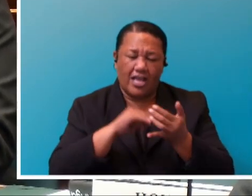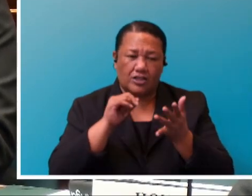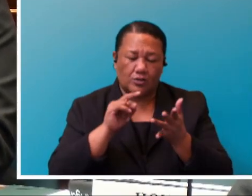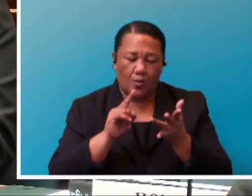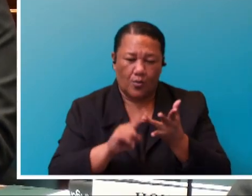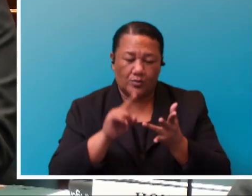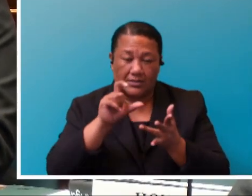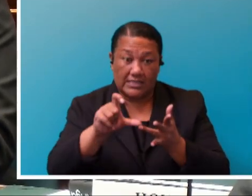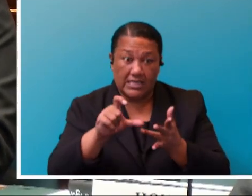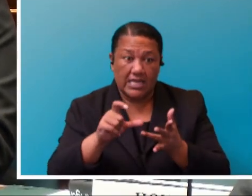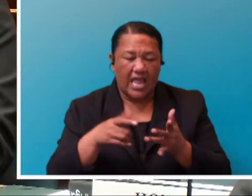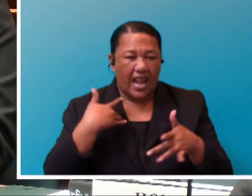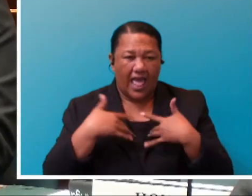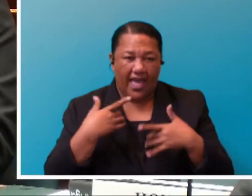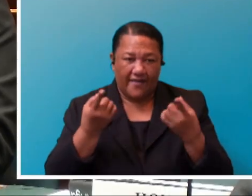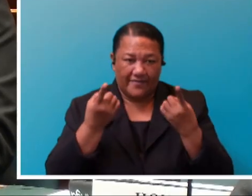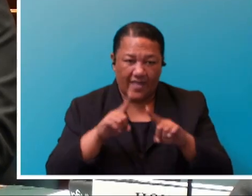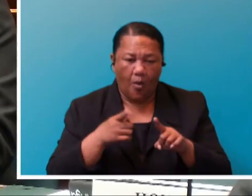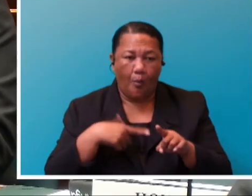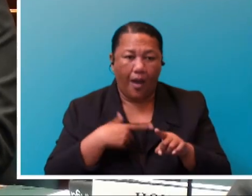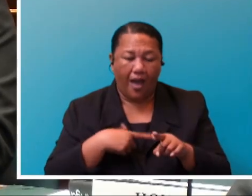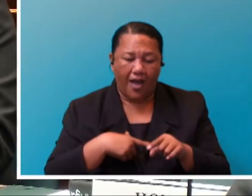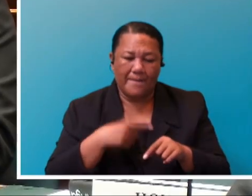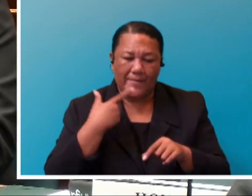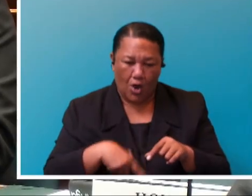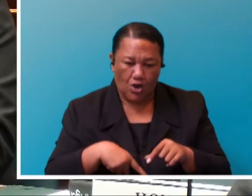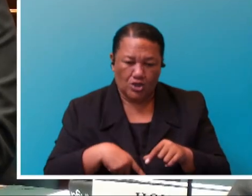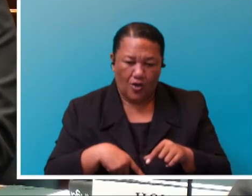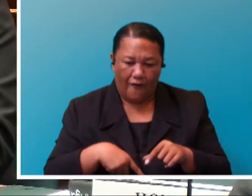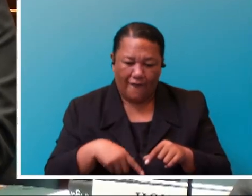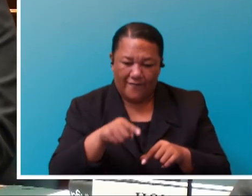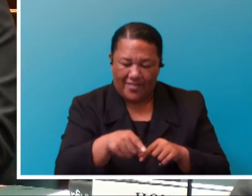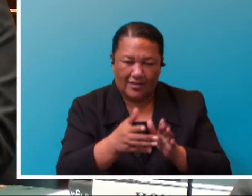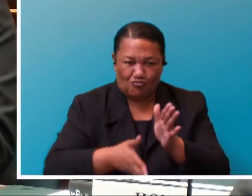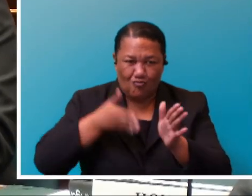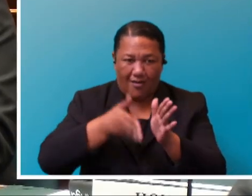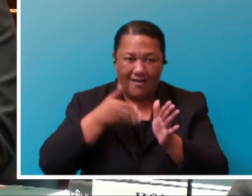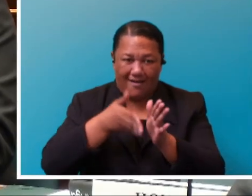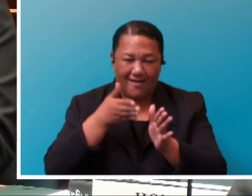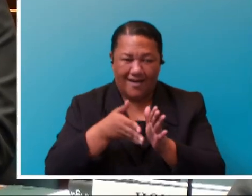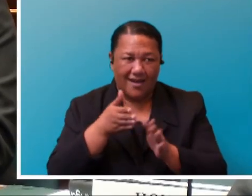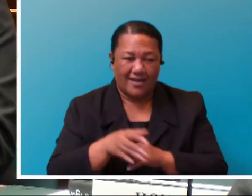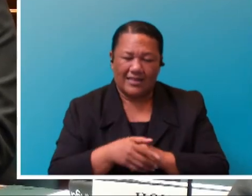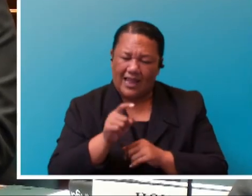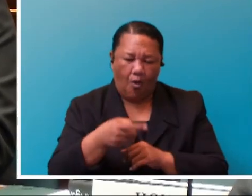public, lost their lives under these locomotives. Meanwhile, rail transport has declined